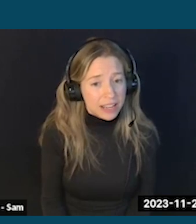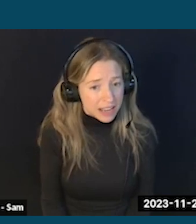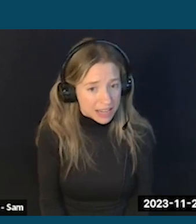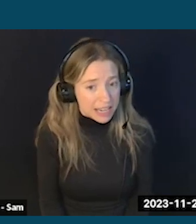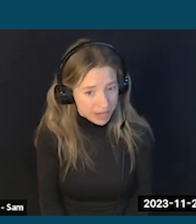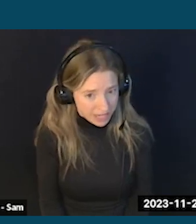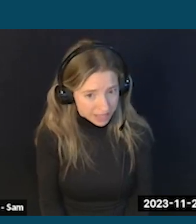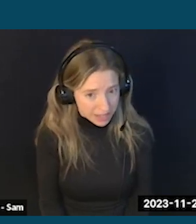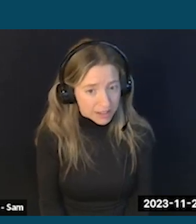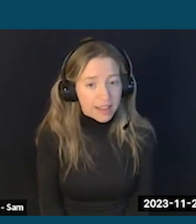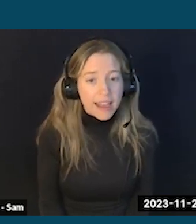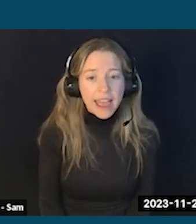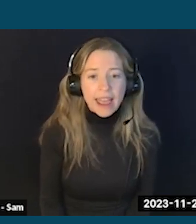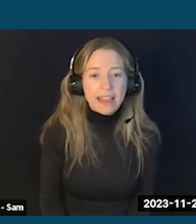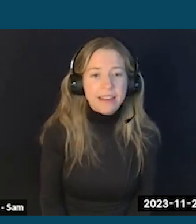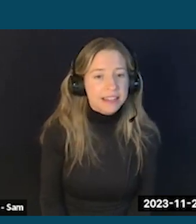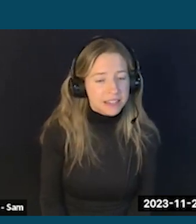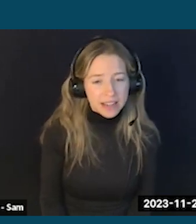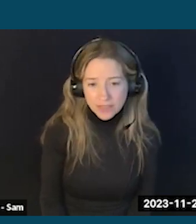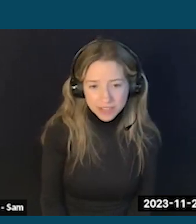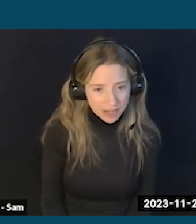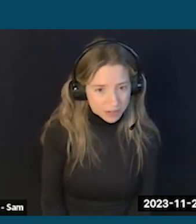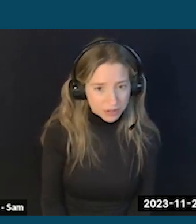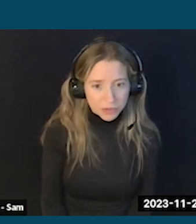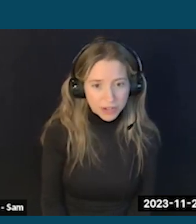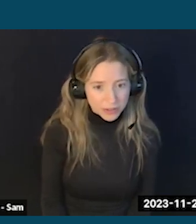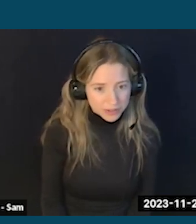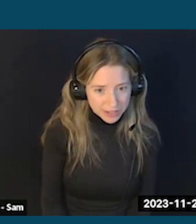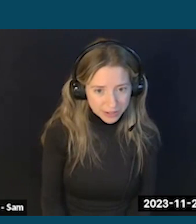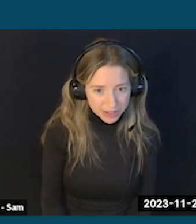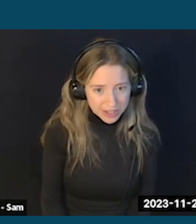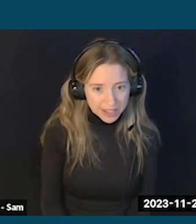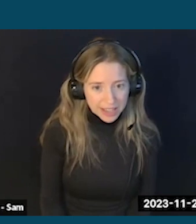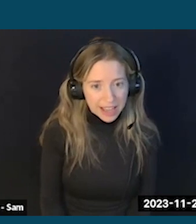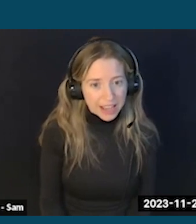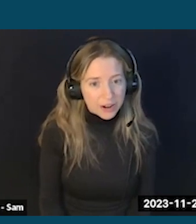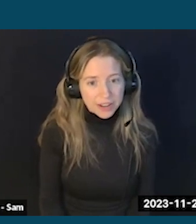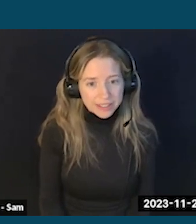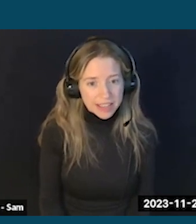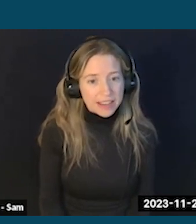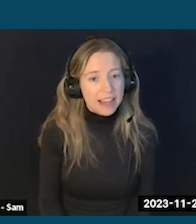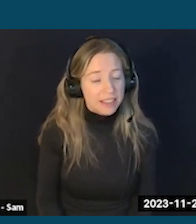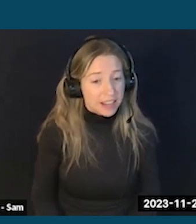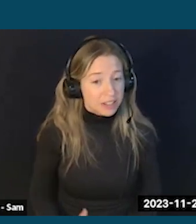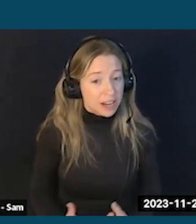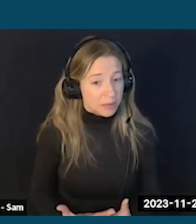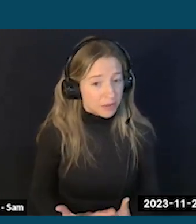care immediately and I didn't have the time to go to another center. I had already said I'd prefer